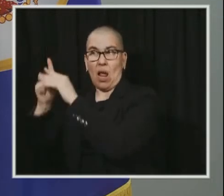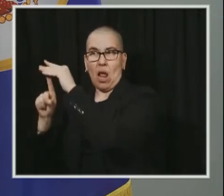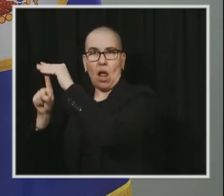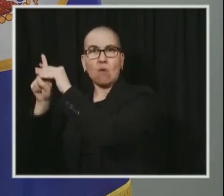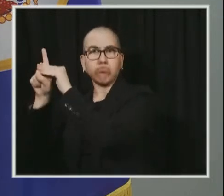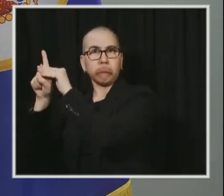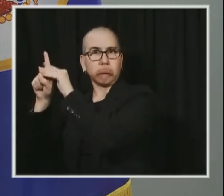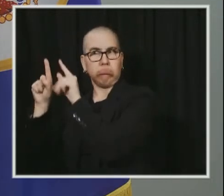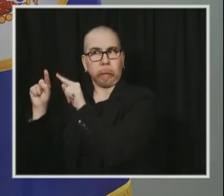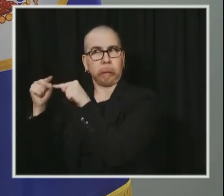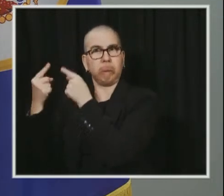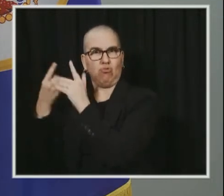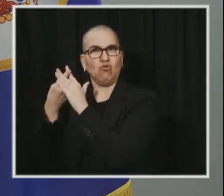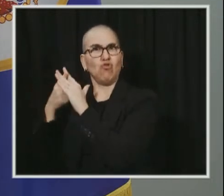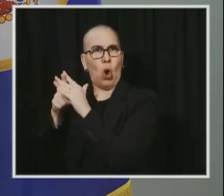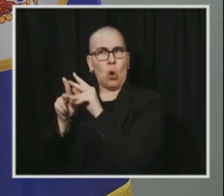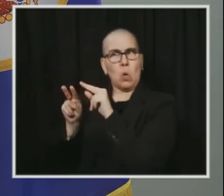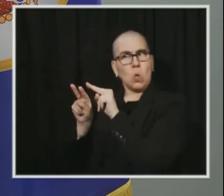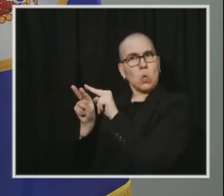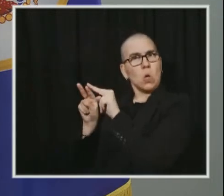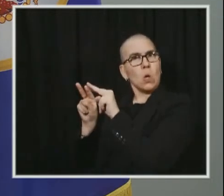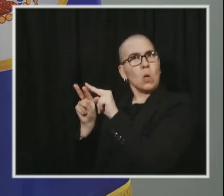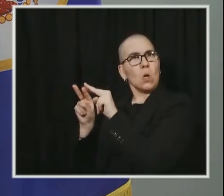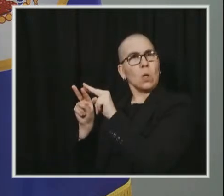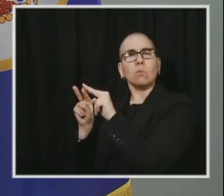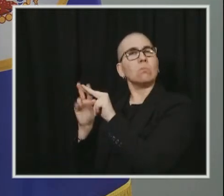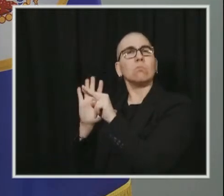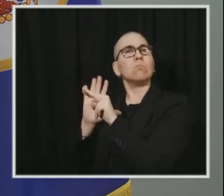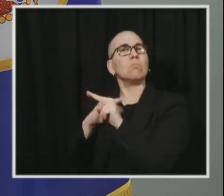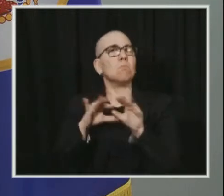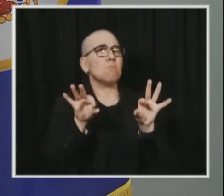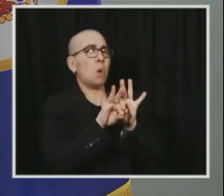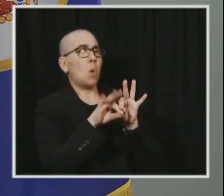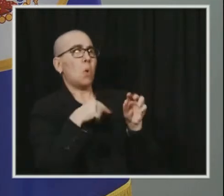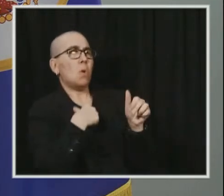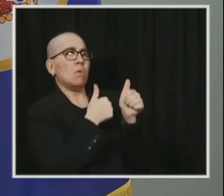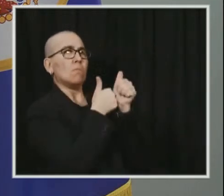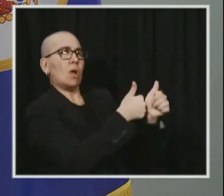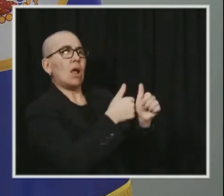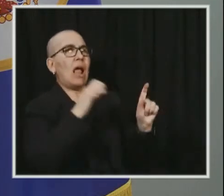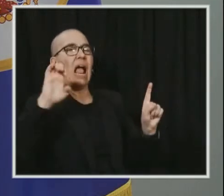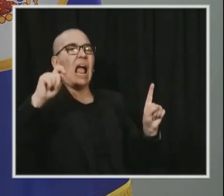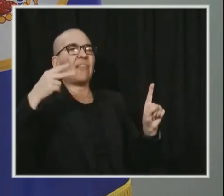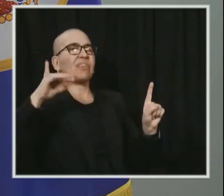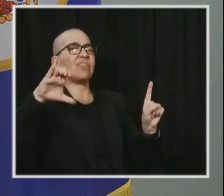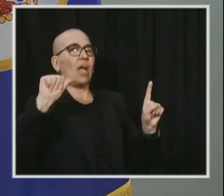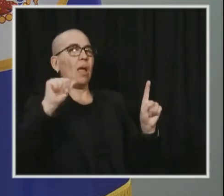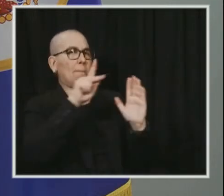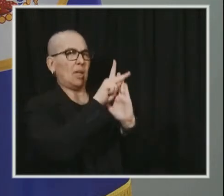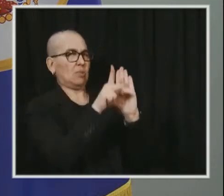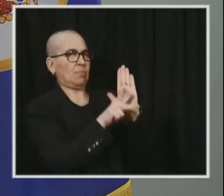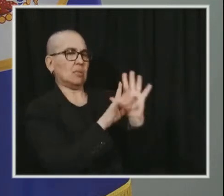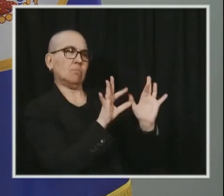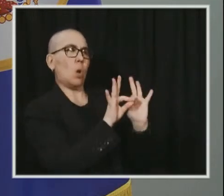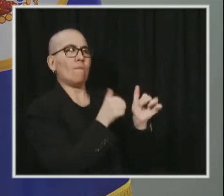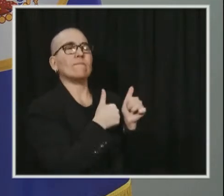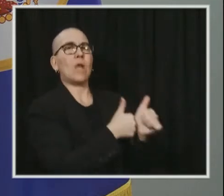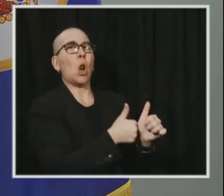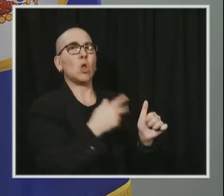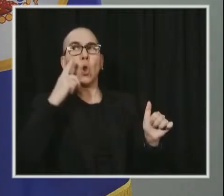have guided us along the way. All along, we have tried to balance reducing morbidity and mortality while preserving societal